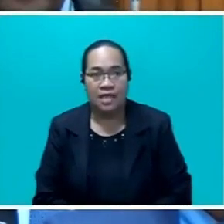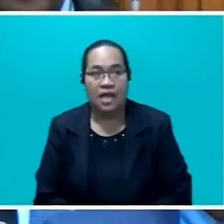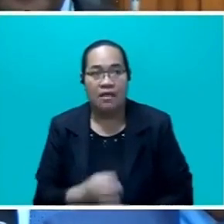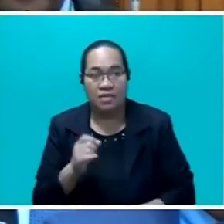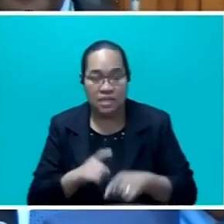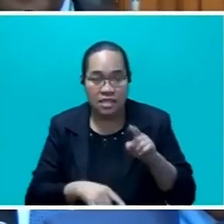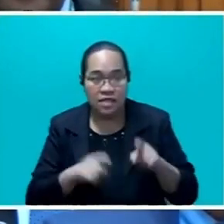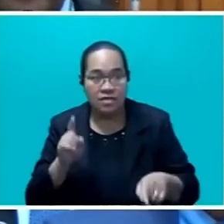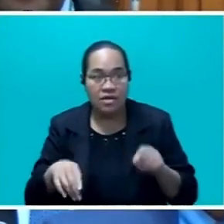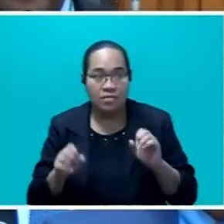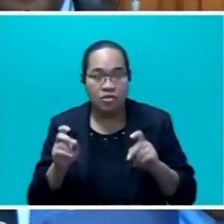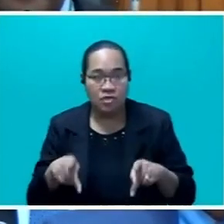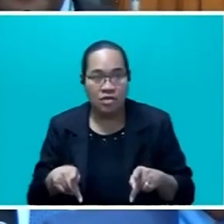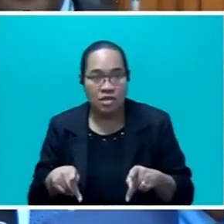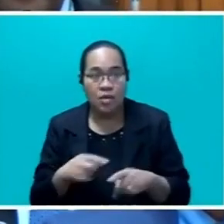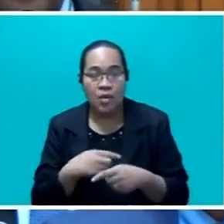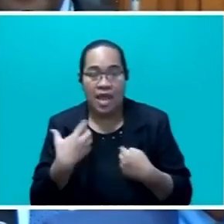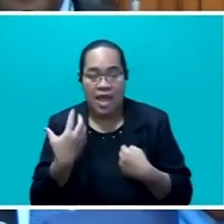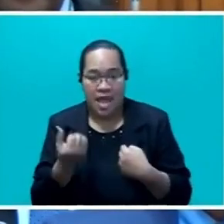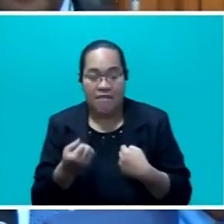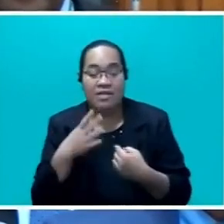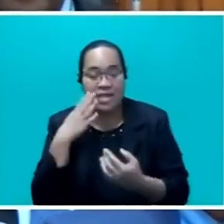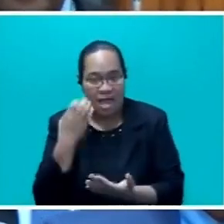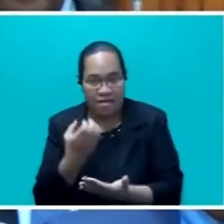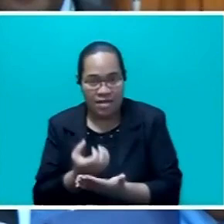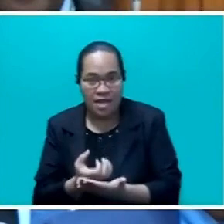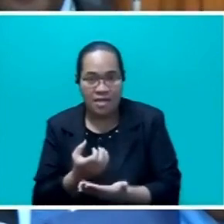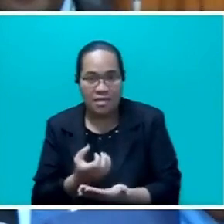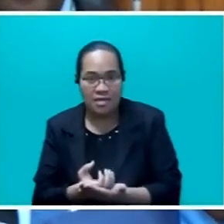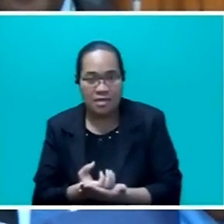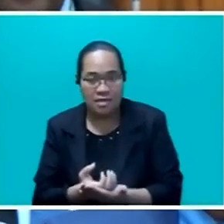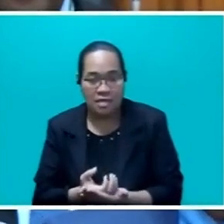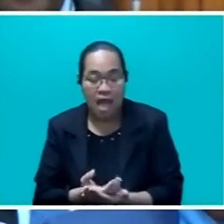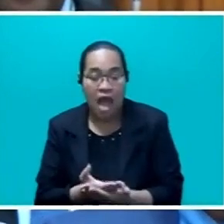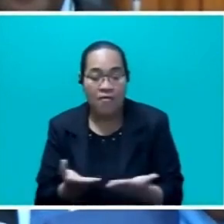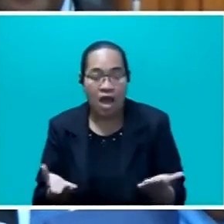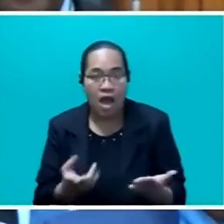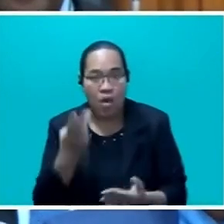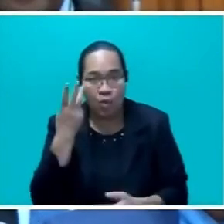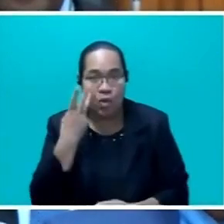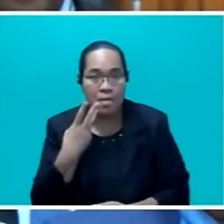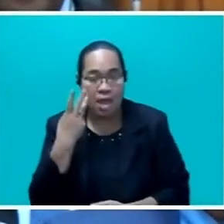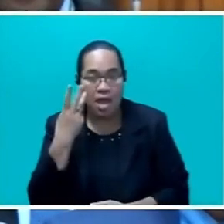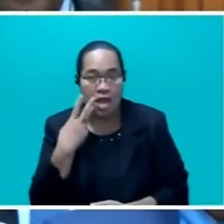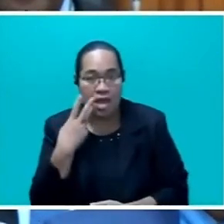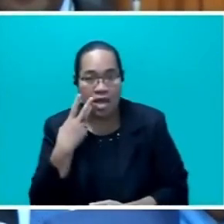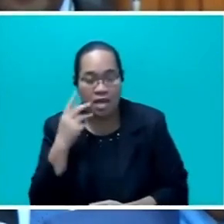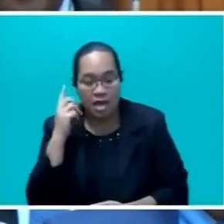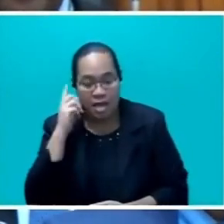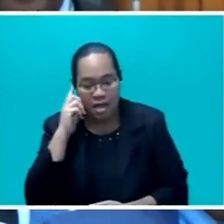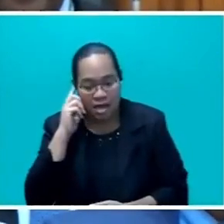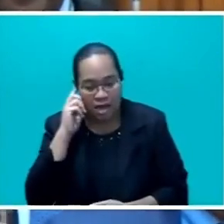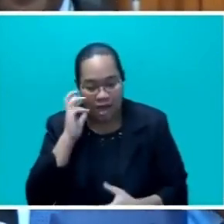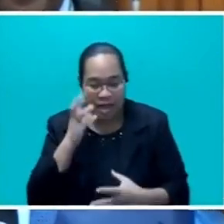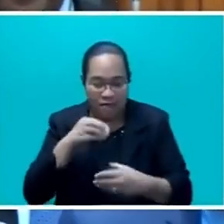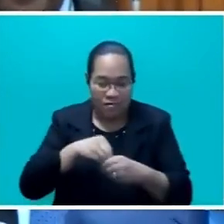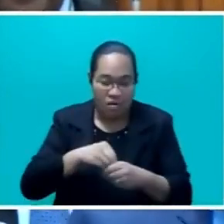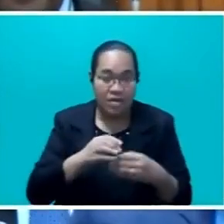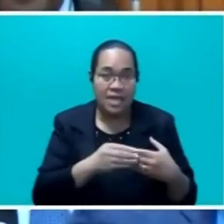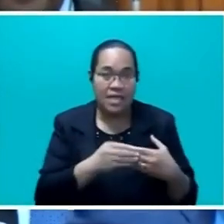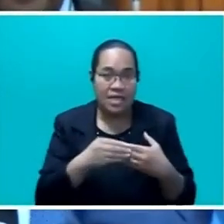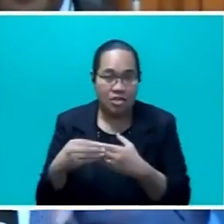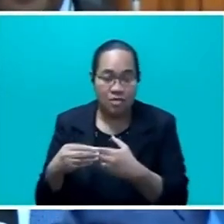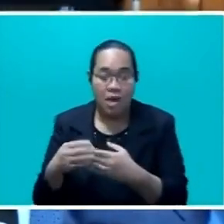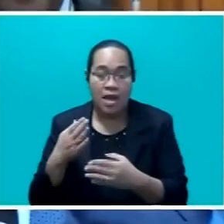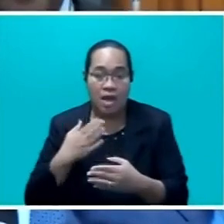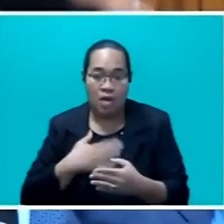opportunity that we have as evidence of how women are involved in leadership. And I would like to